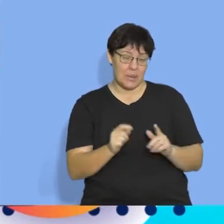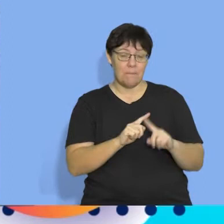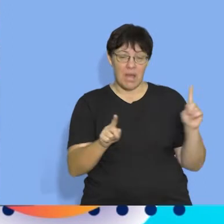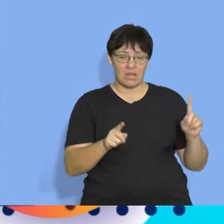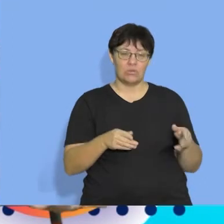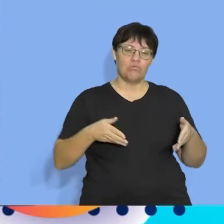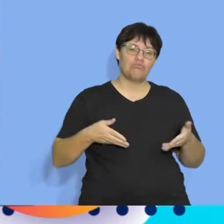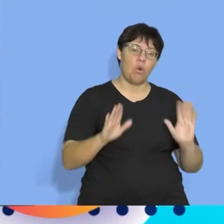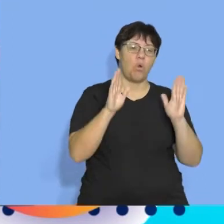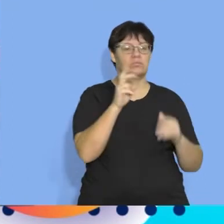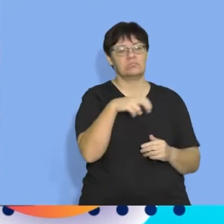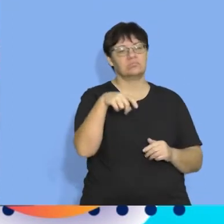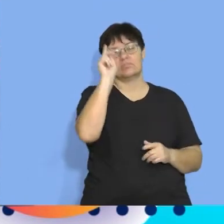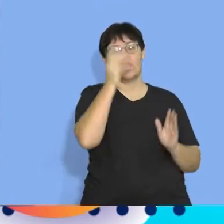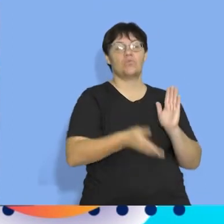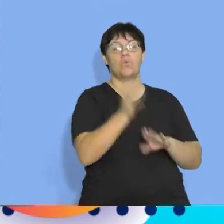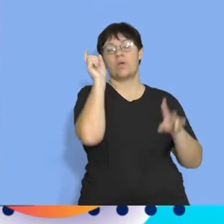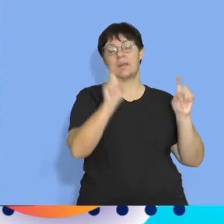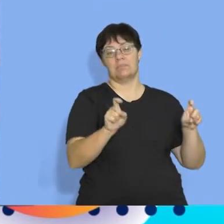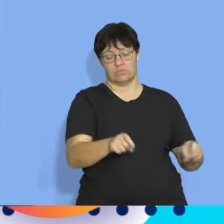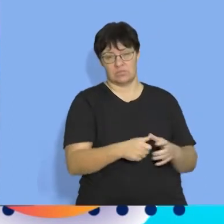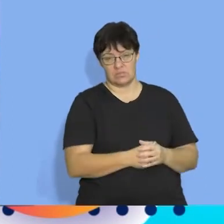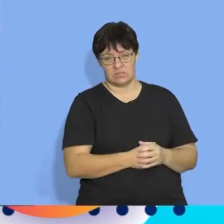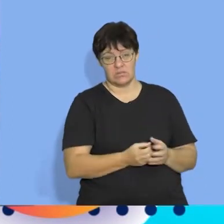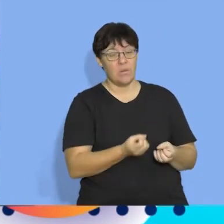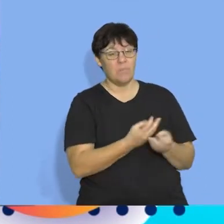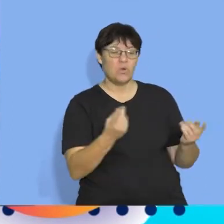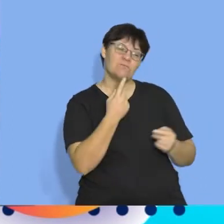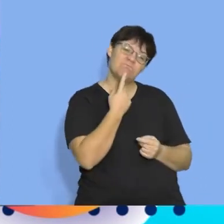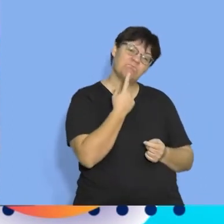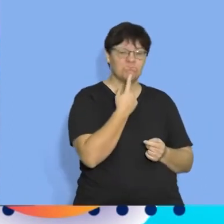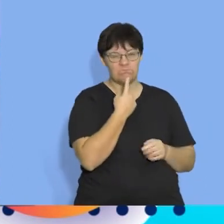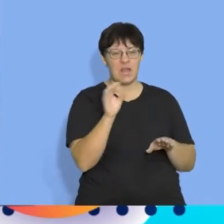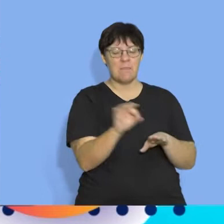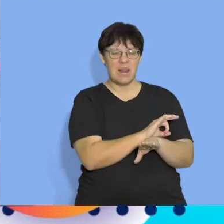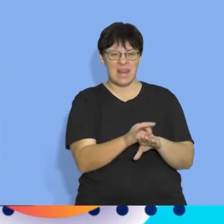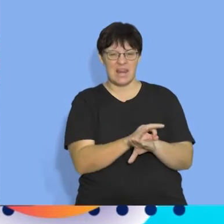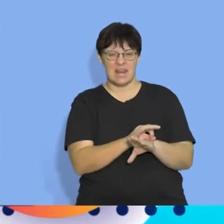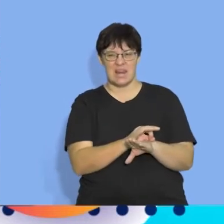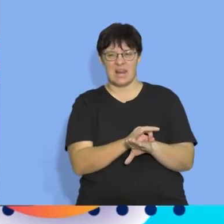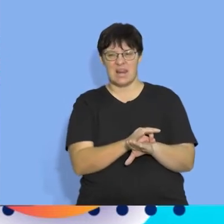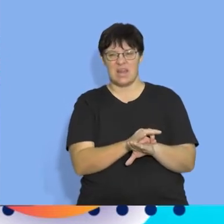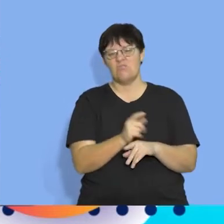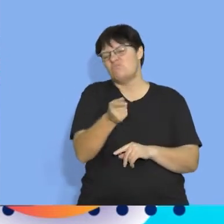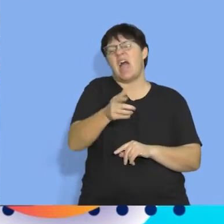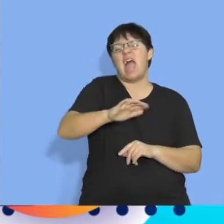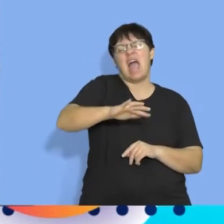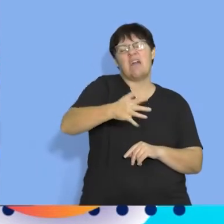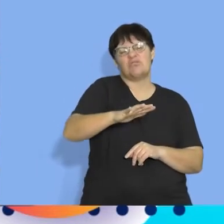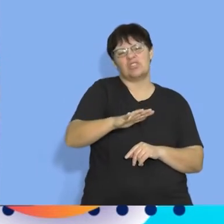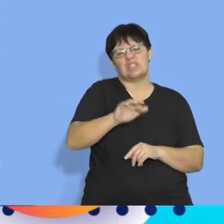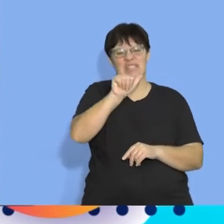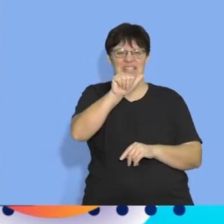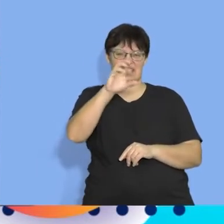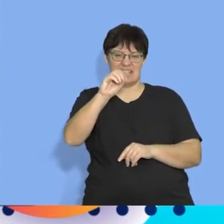if you plan a road trip to, say, Cape Town, most people will say to you, plan it so that you'll